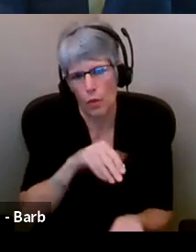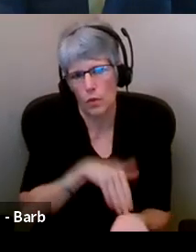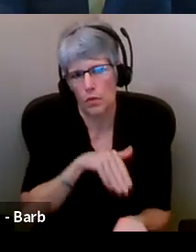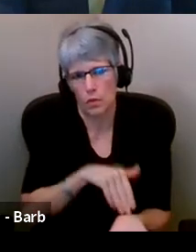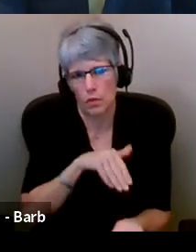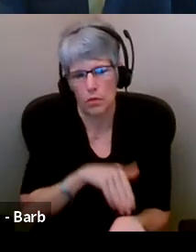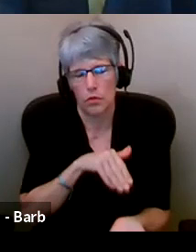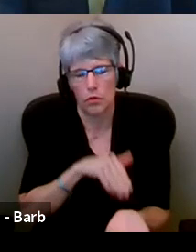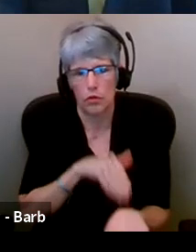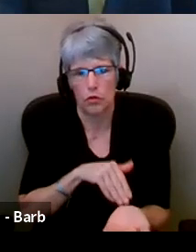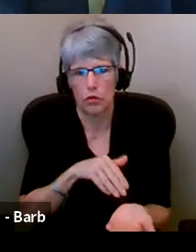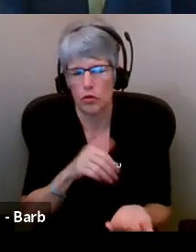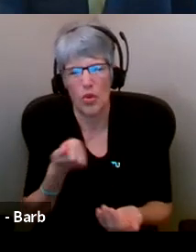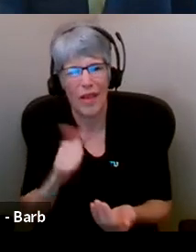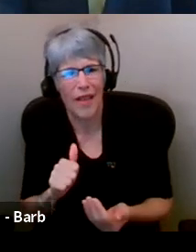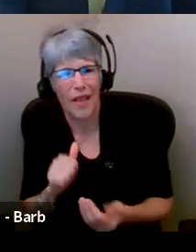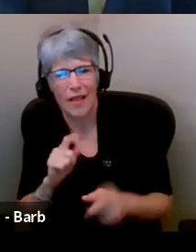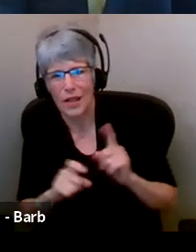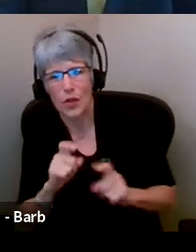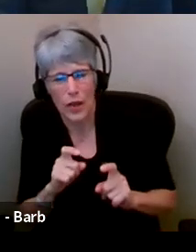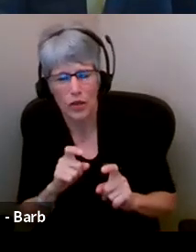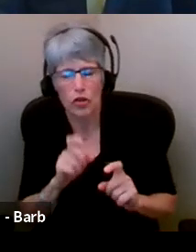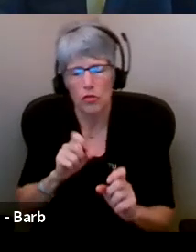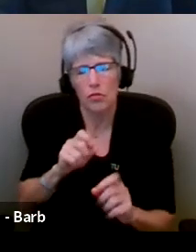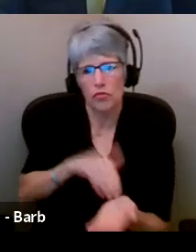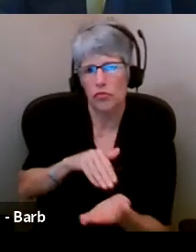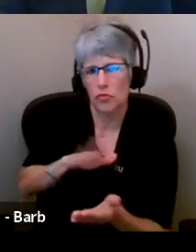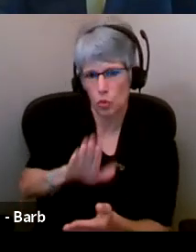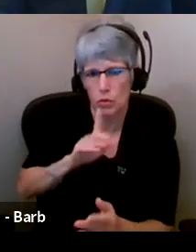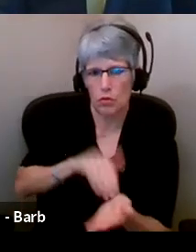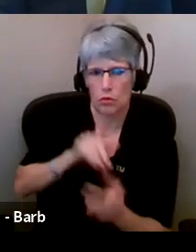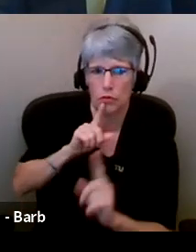be able to have any particular questions that you might have answered.